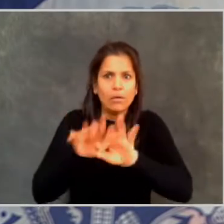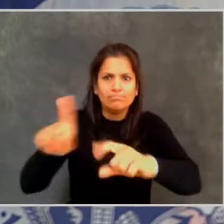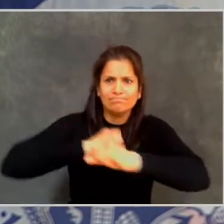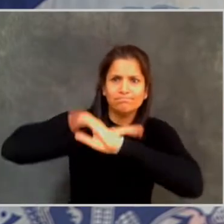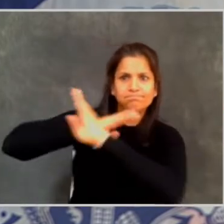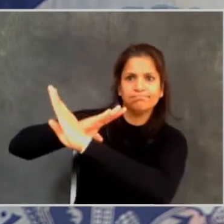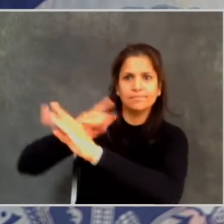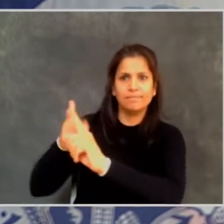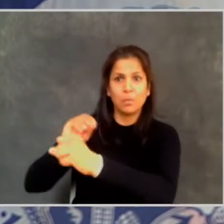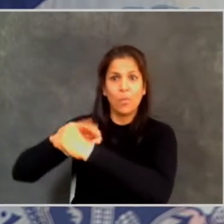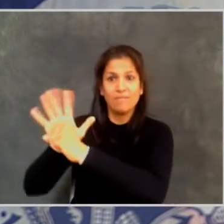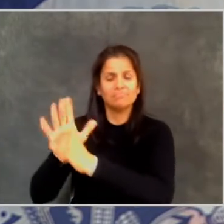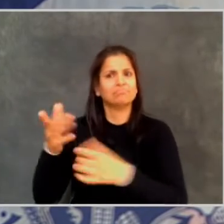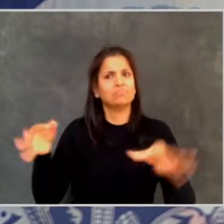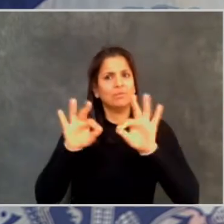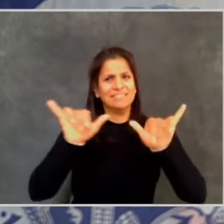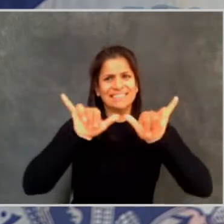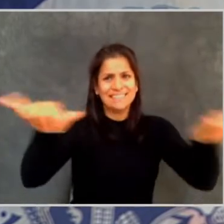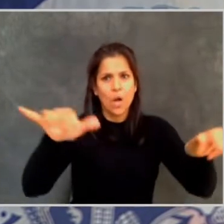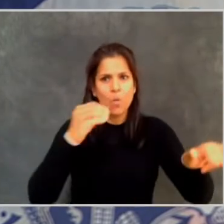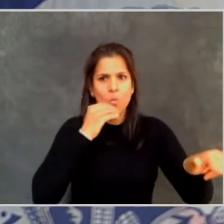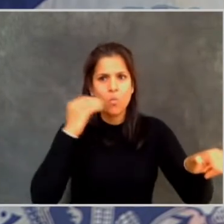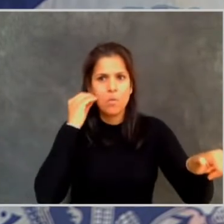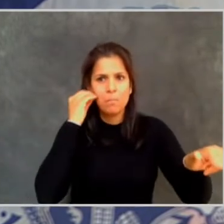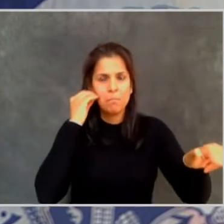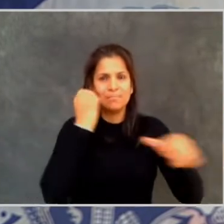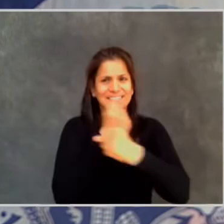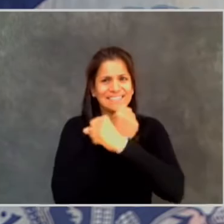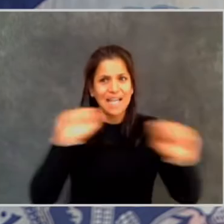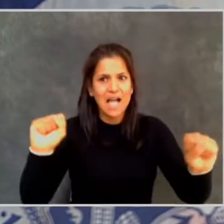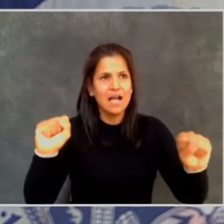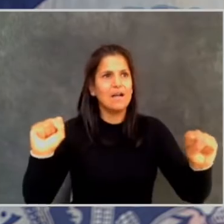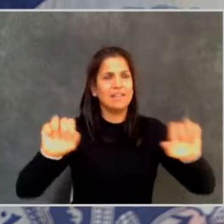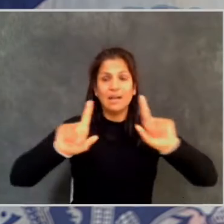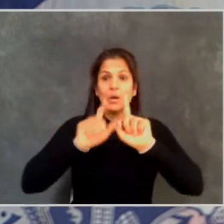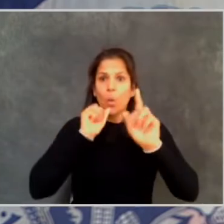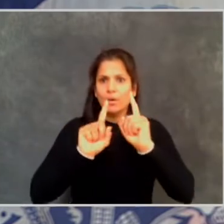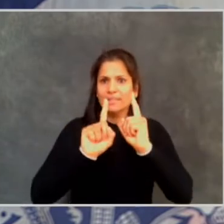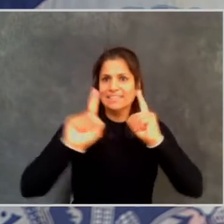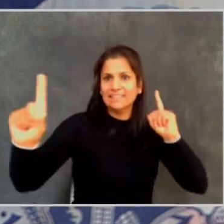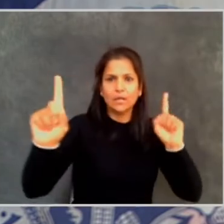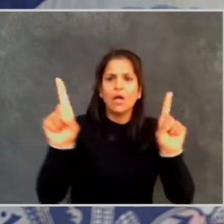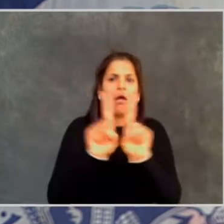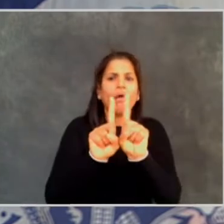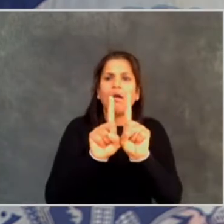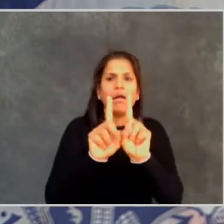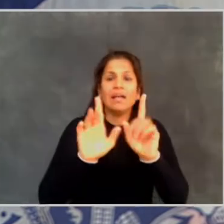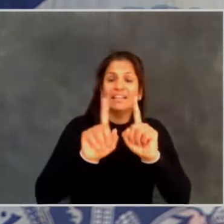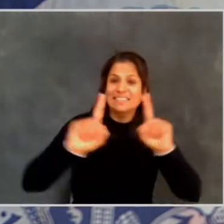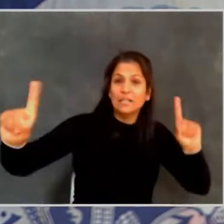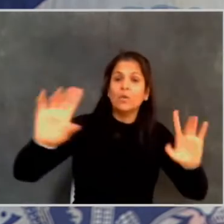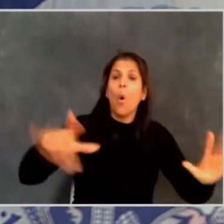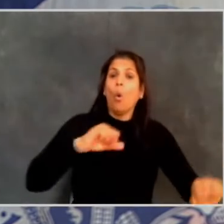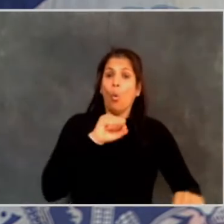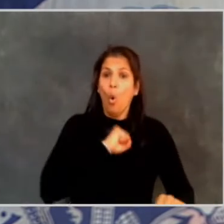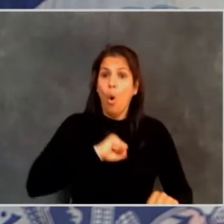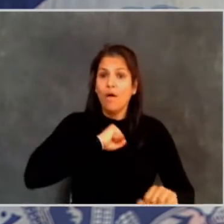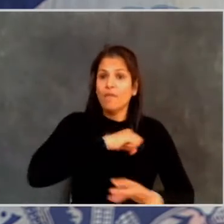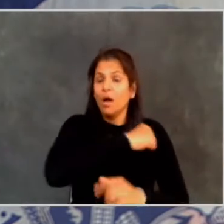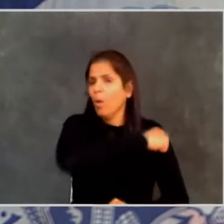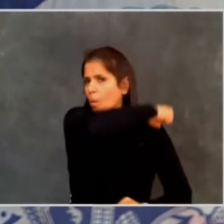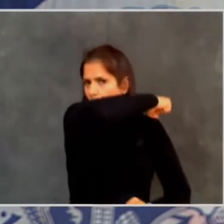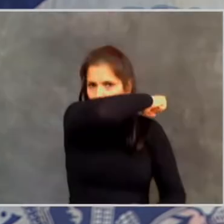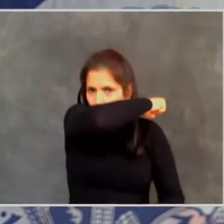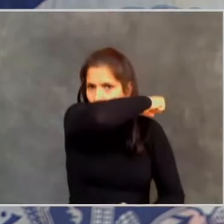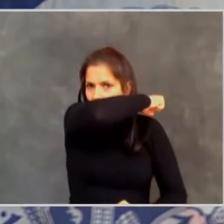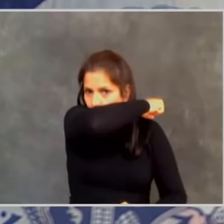historically focuses on communities that have gotten less health care and less support. So I think you go back and look at all